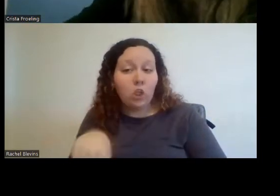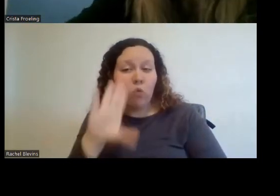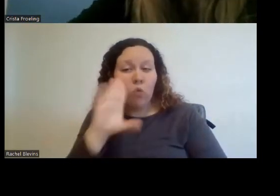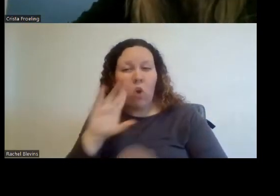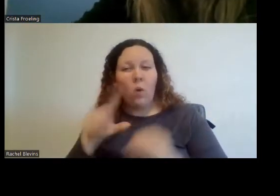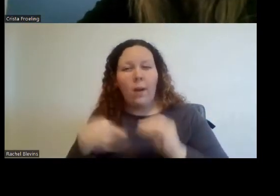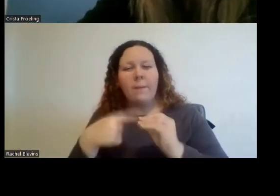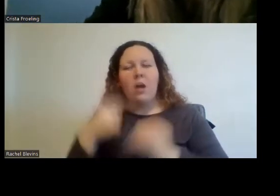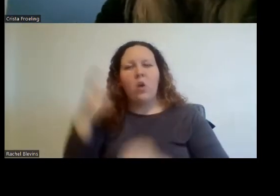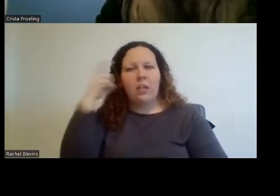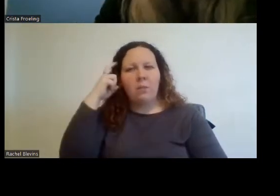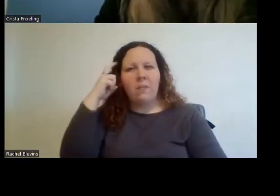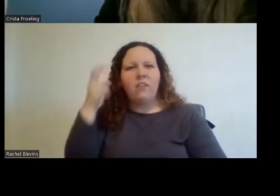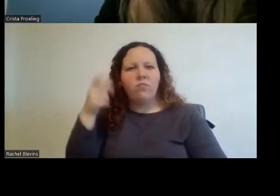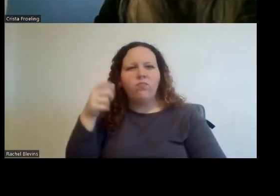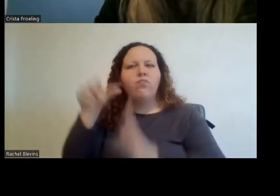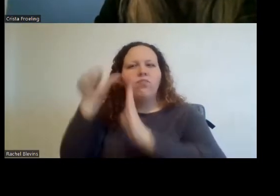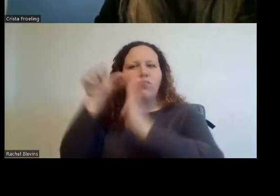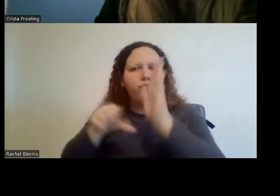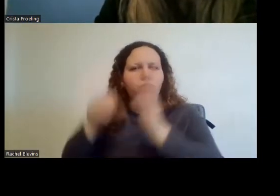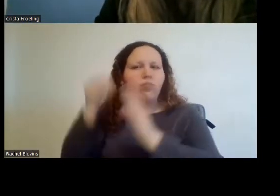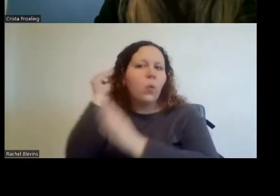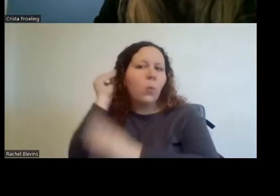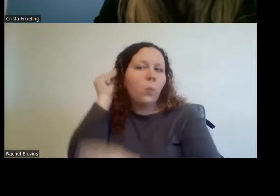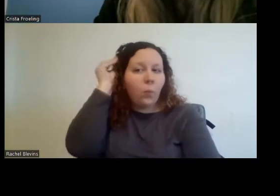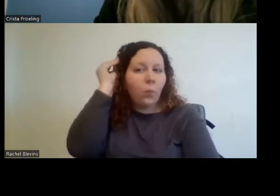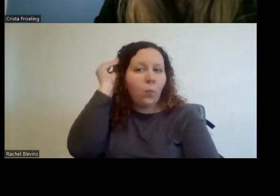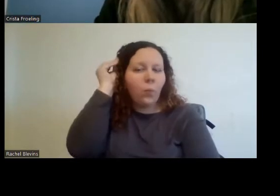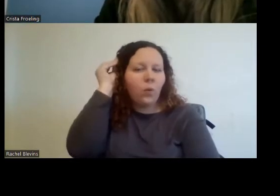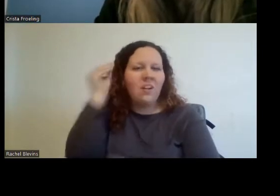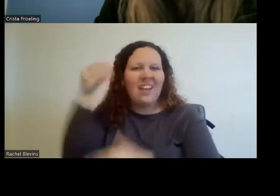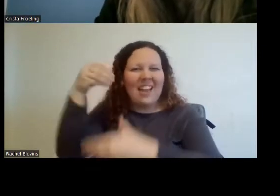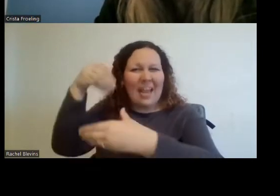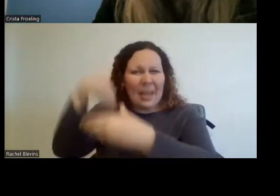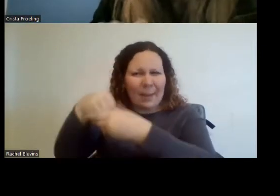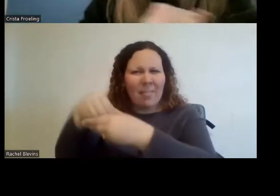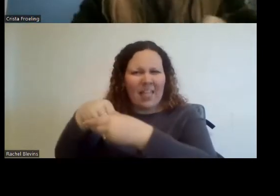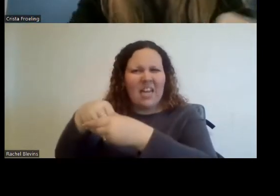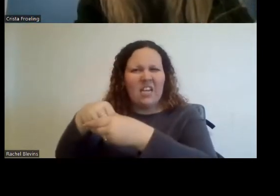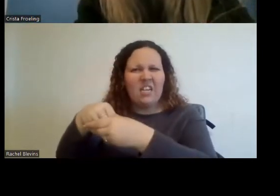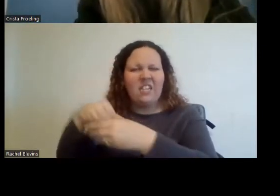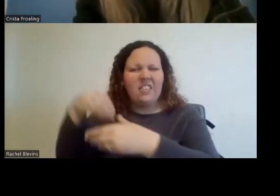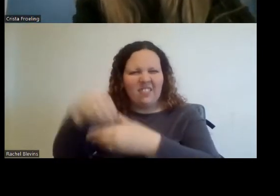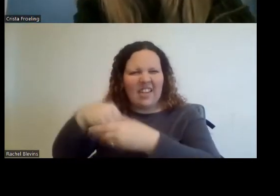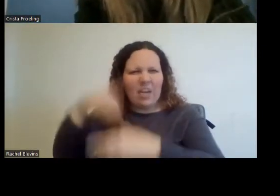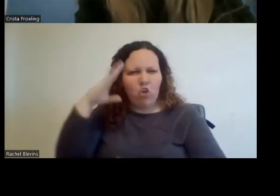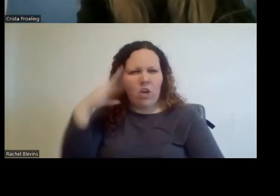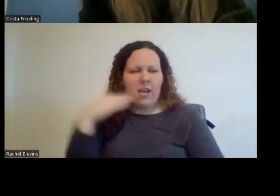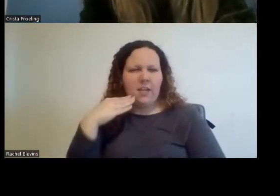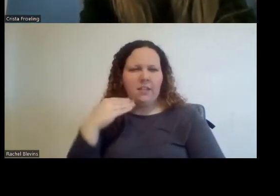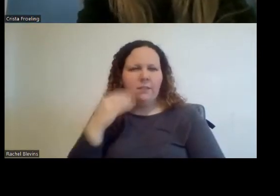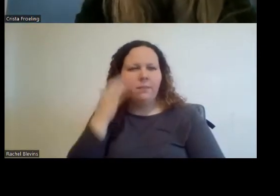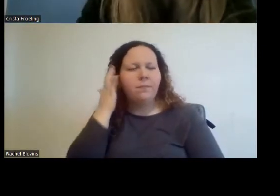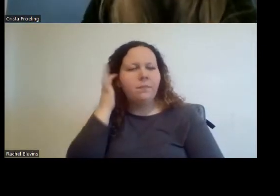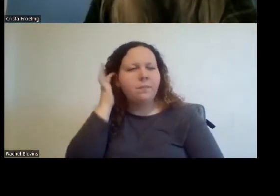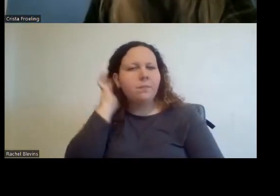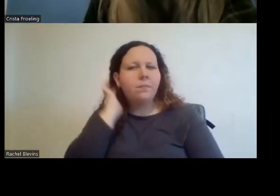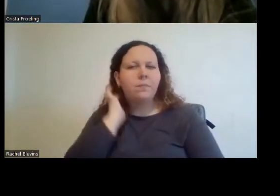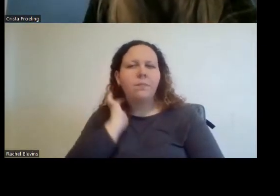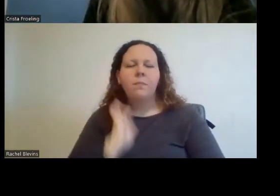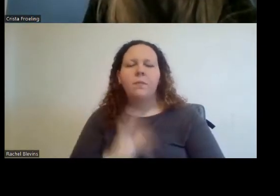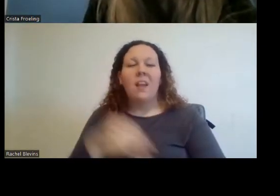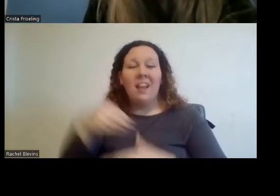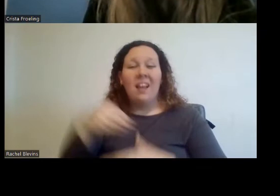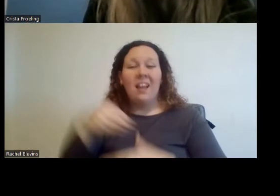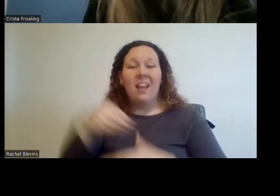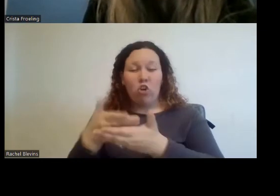are implanted. So this part here is implanted inside your head. The internal device delivers the sound